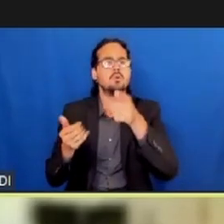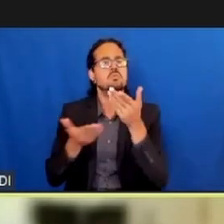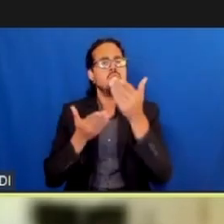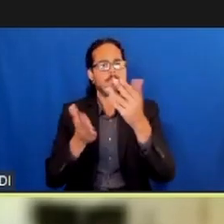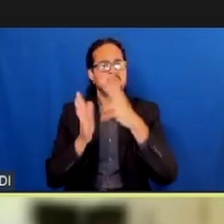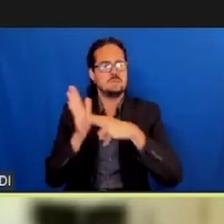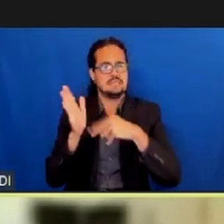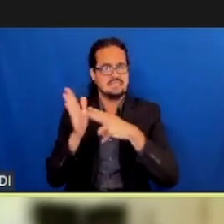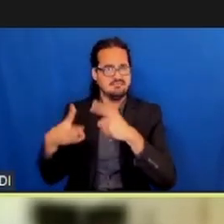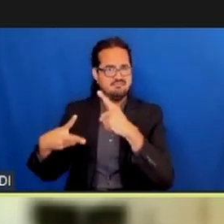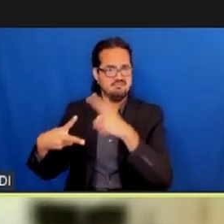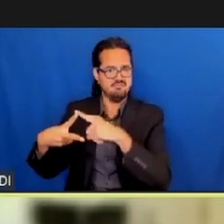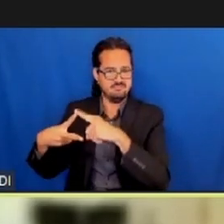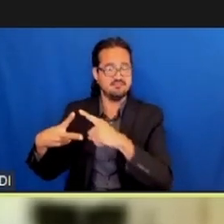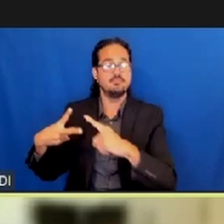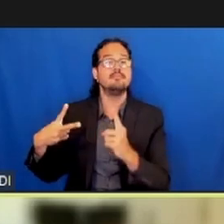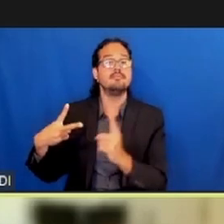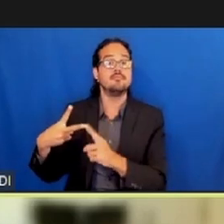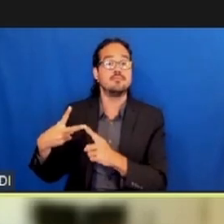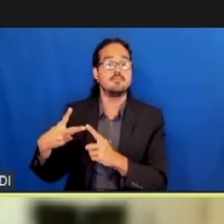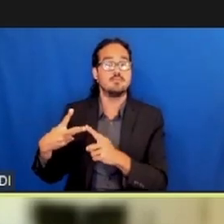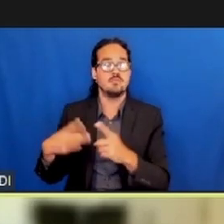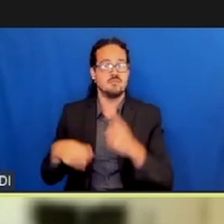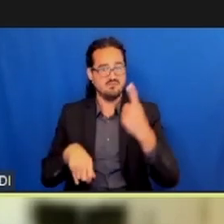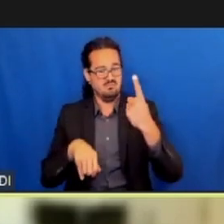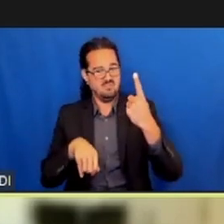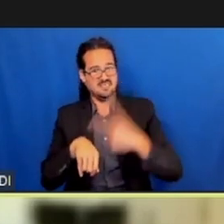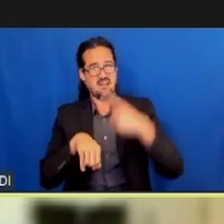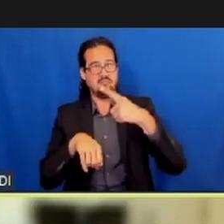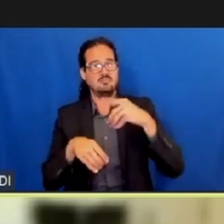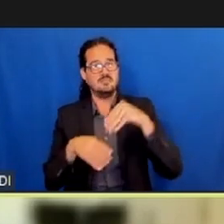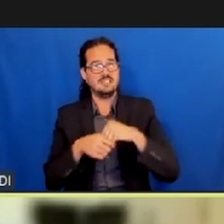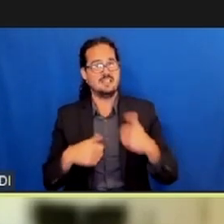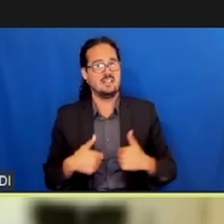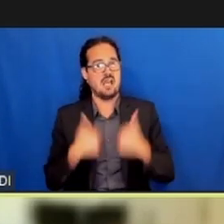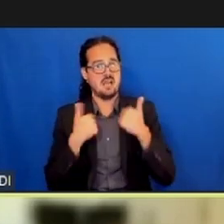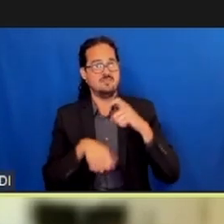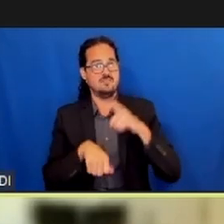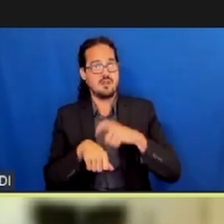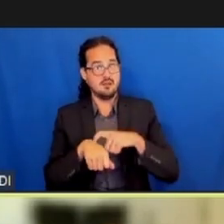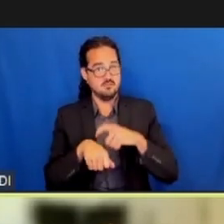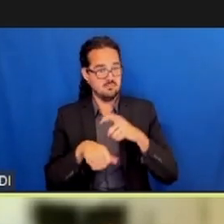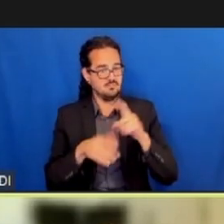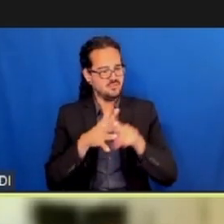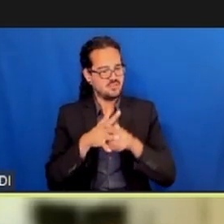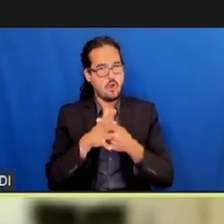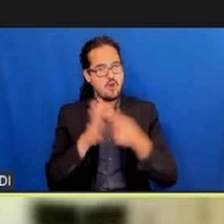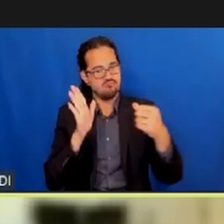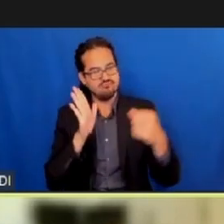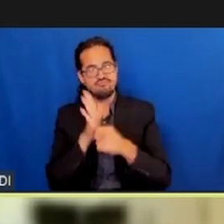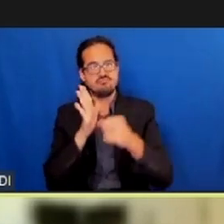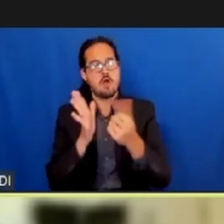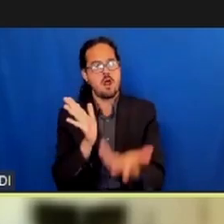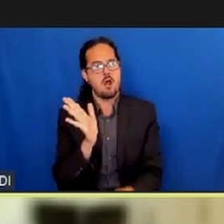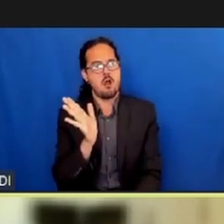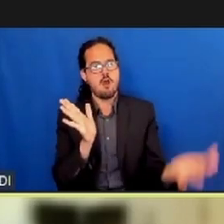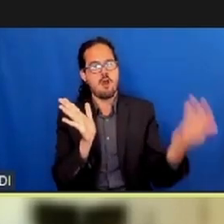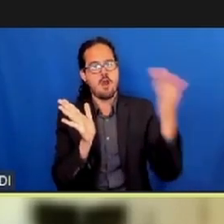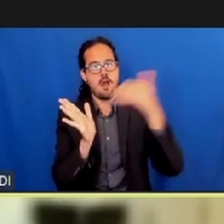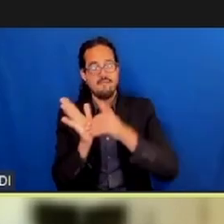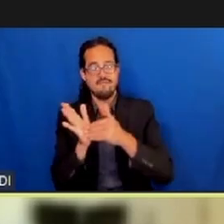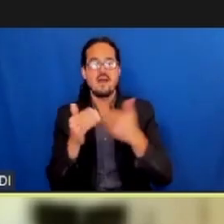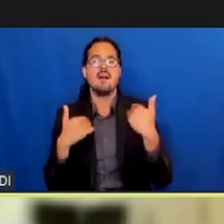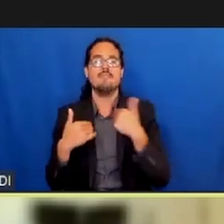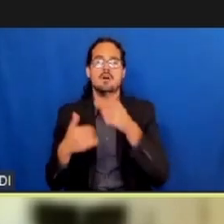a great title. And it recommends kind of making for yourself a 2x2 table with the columns being what you like and dislike, and the rows